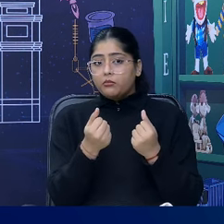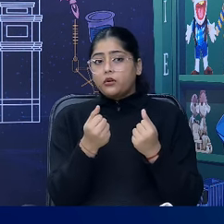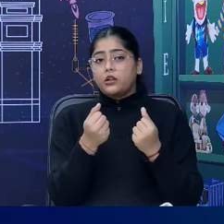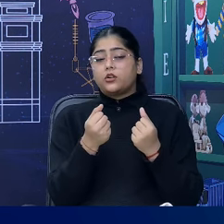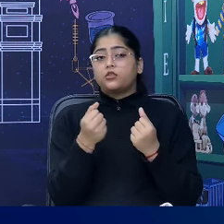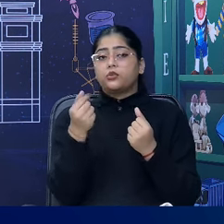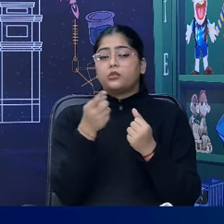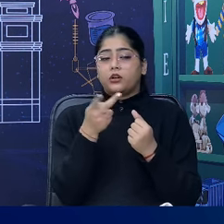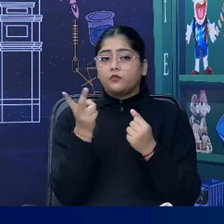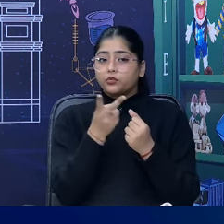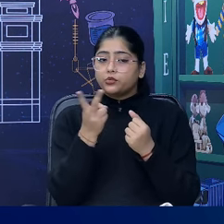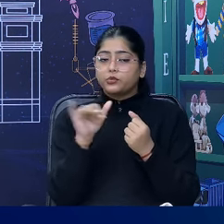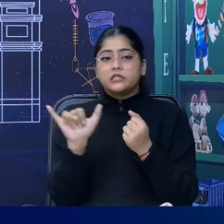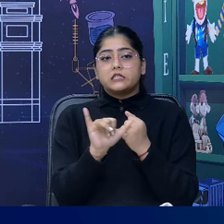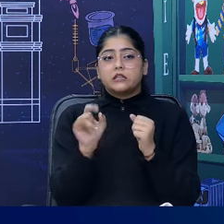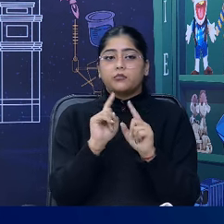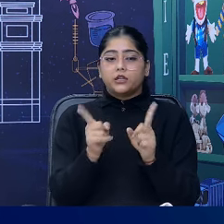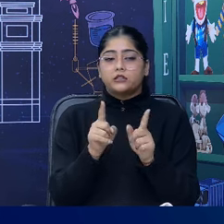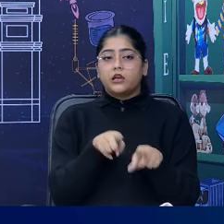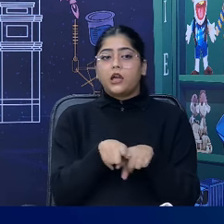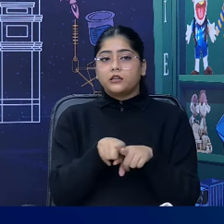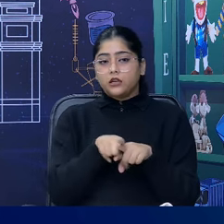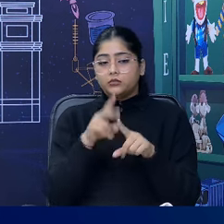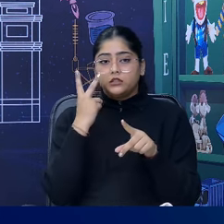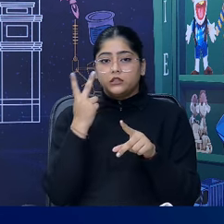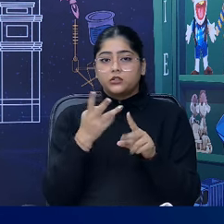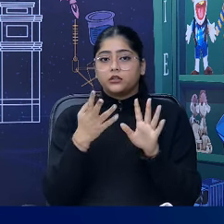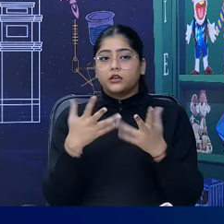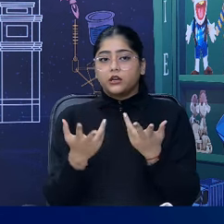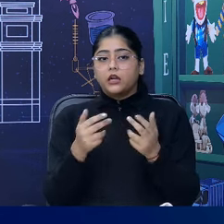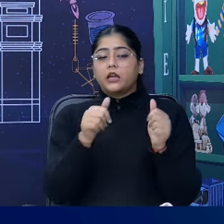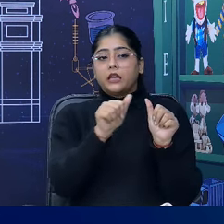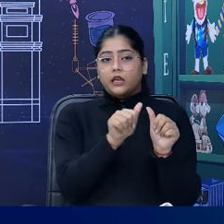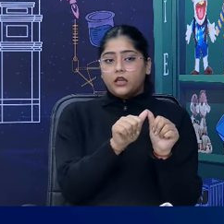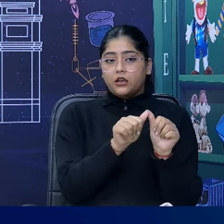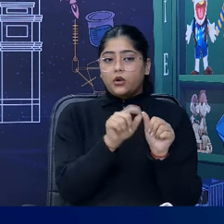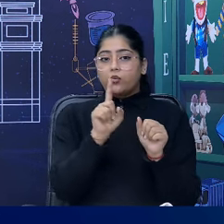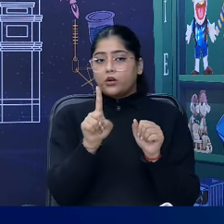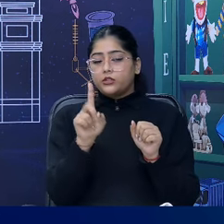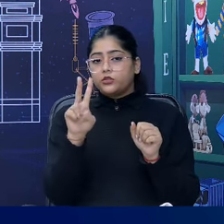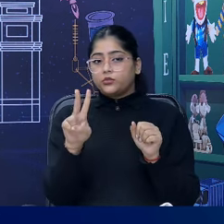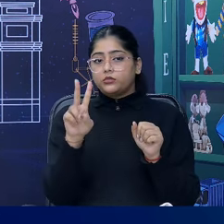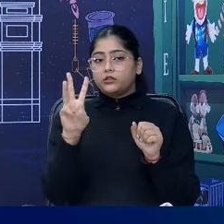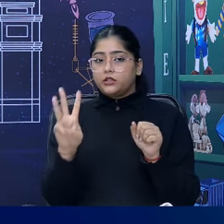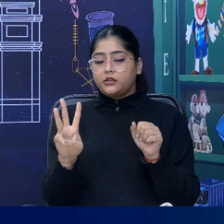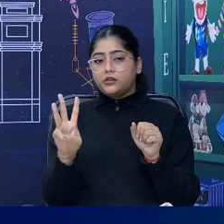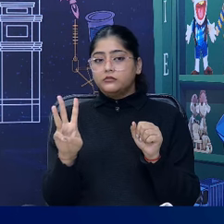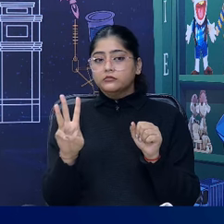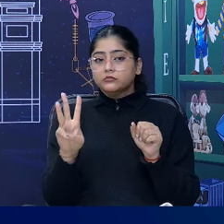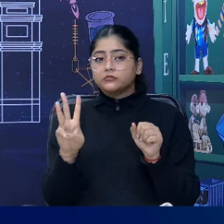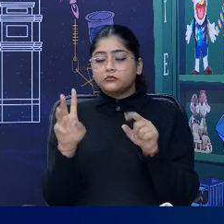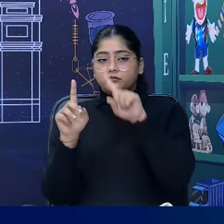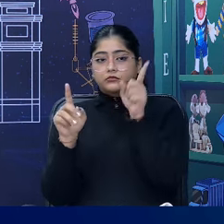equal. Let us just see the example. It is set A, 1, 2, 3. There are